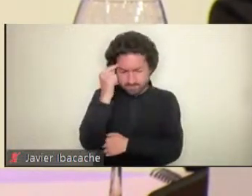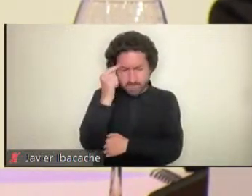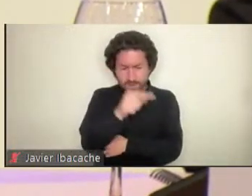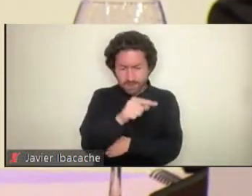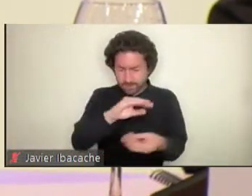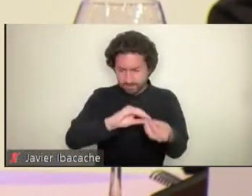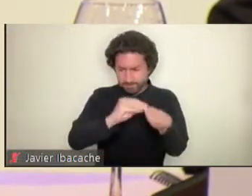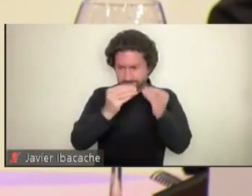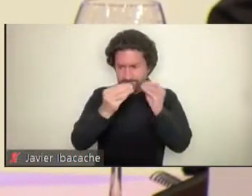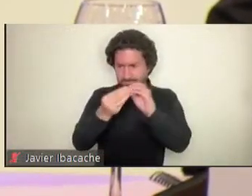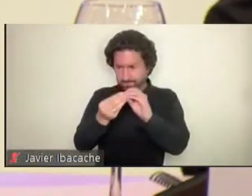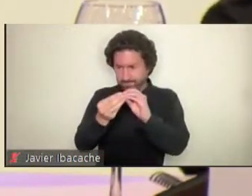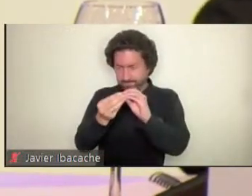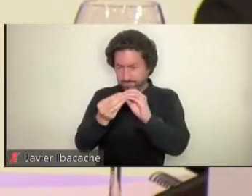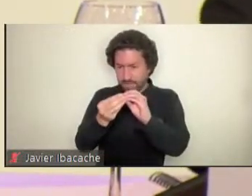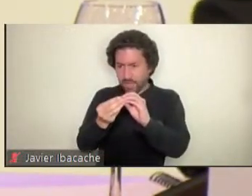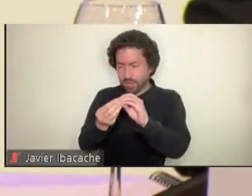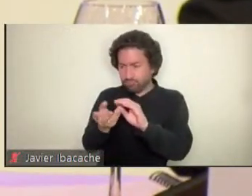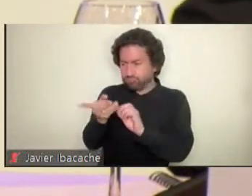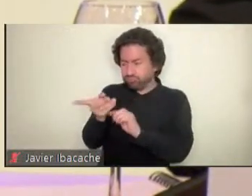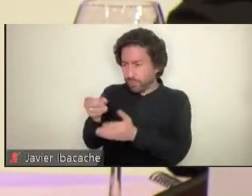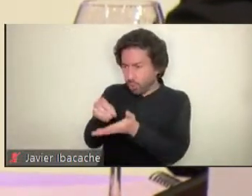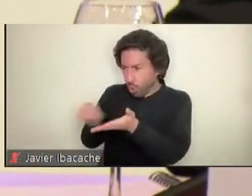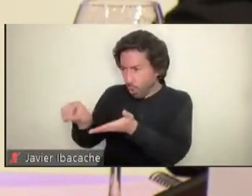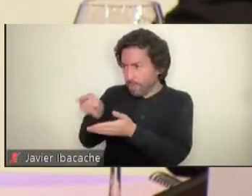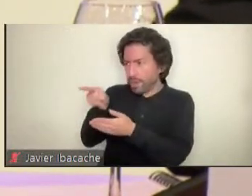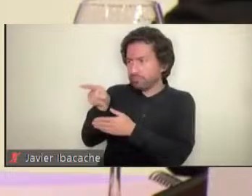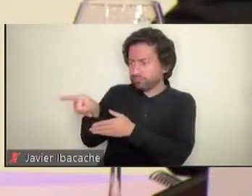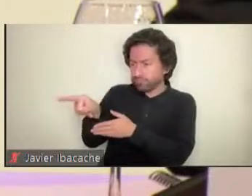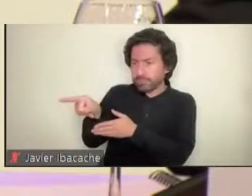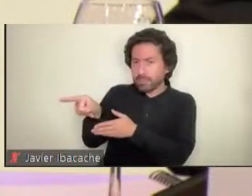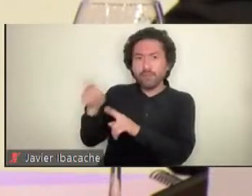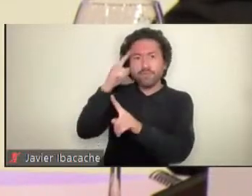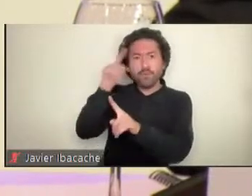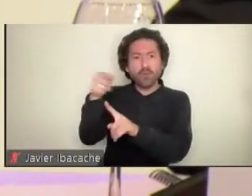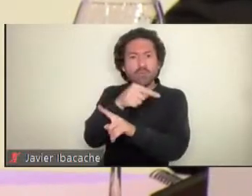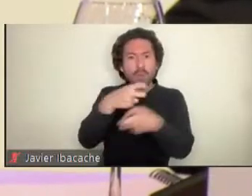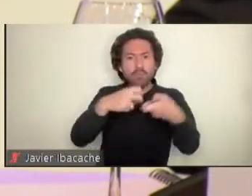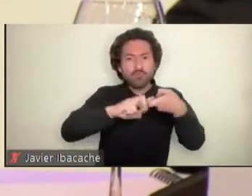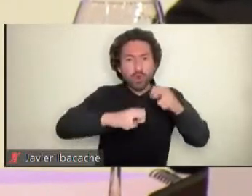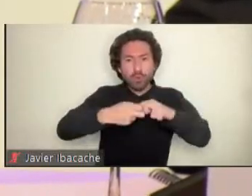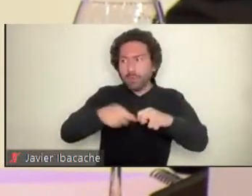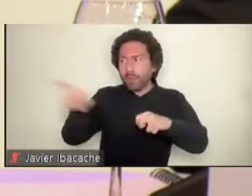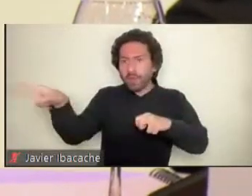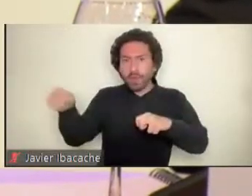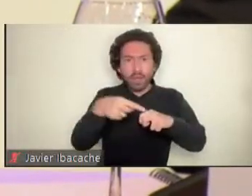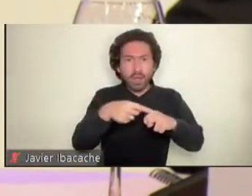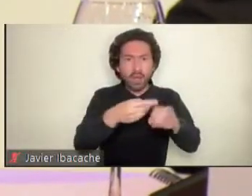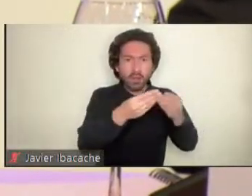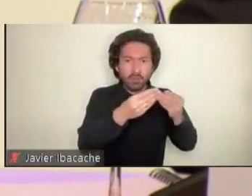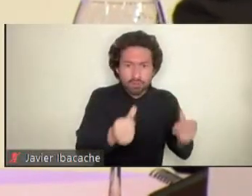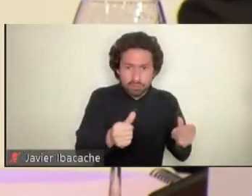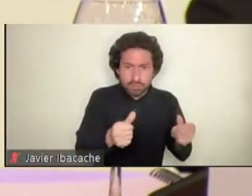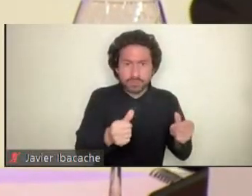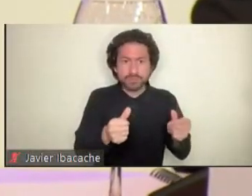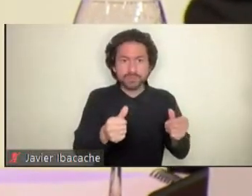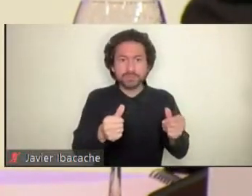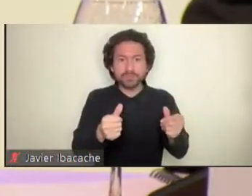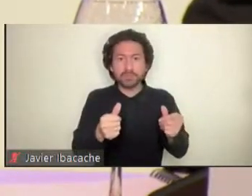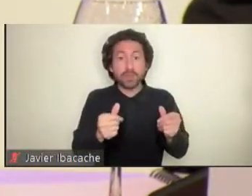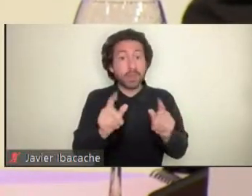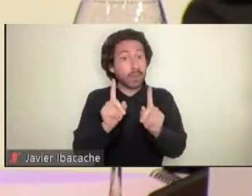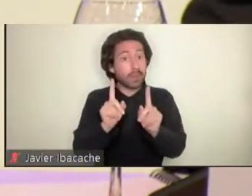then the capacity to change this onto a bill of